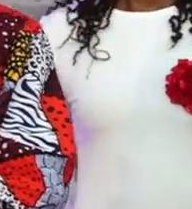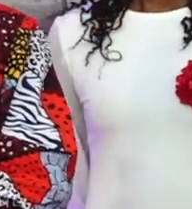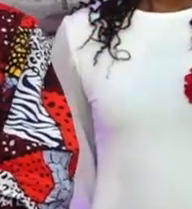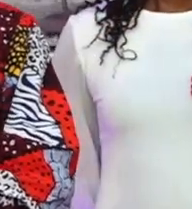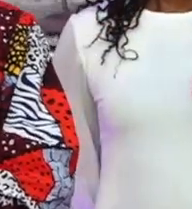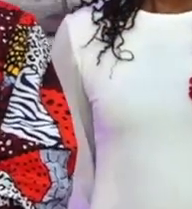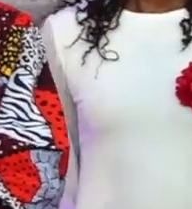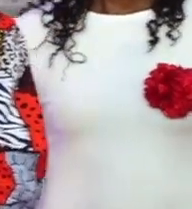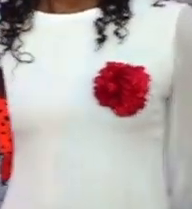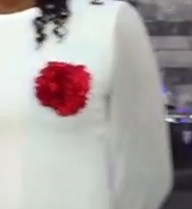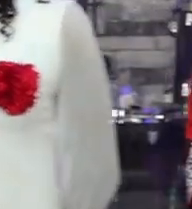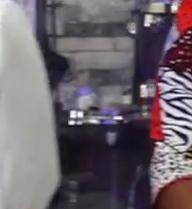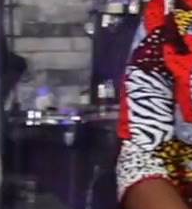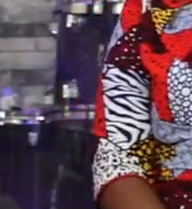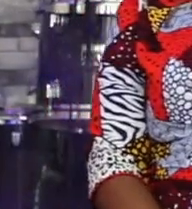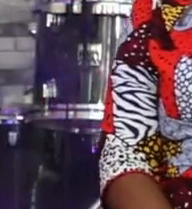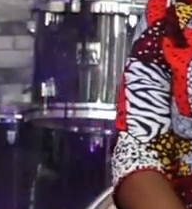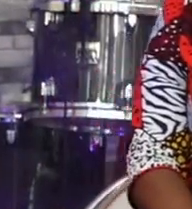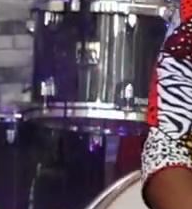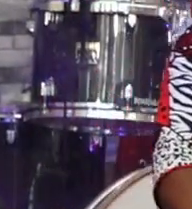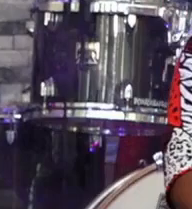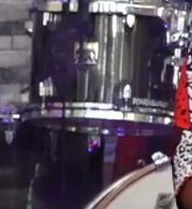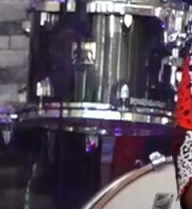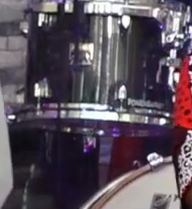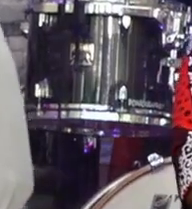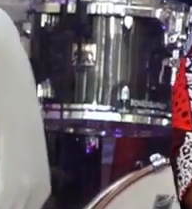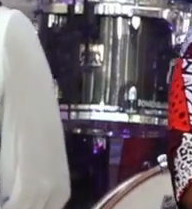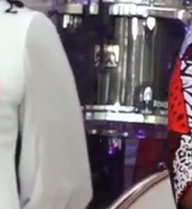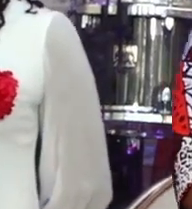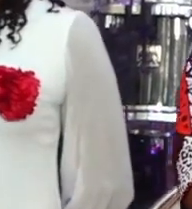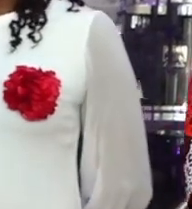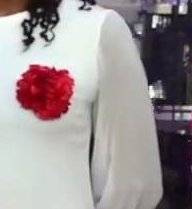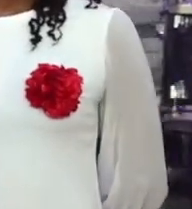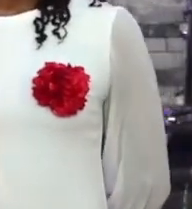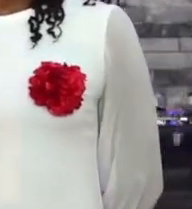Healing is yours because of what Jesus Christ did on Calvary.